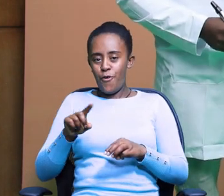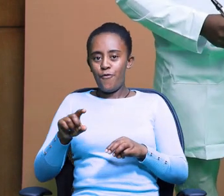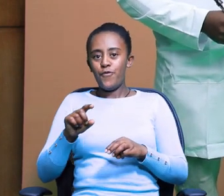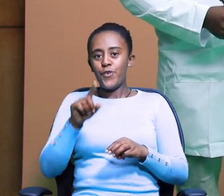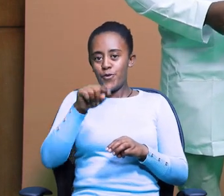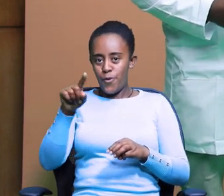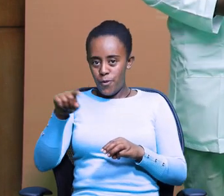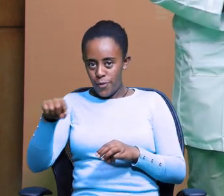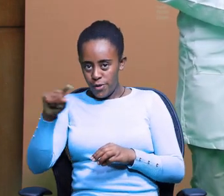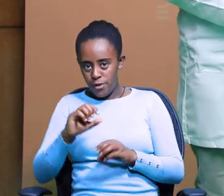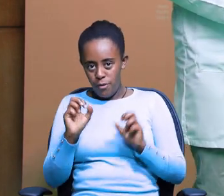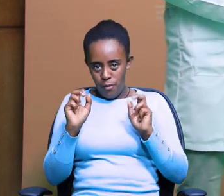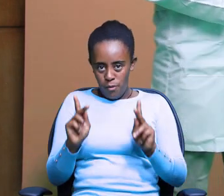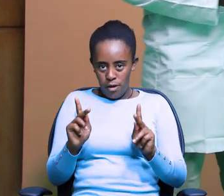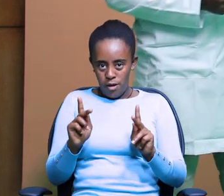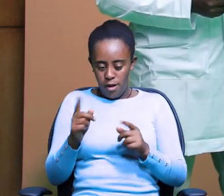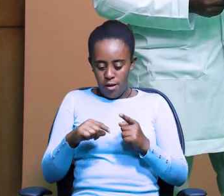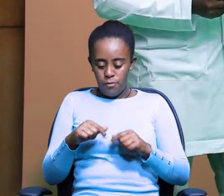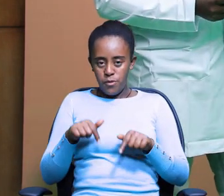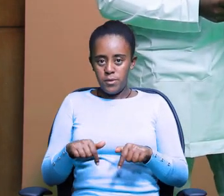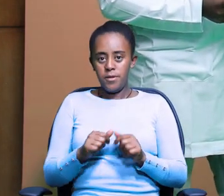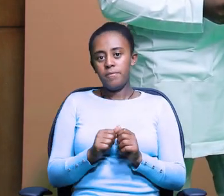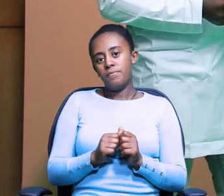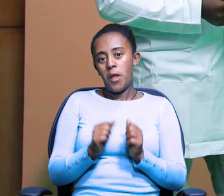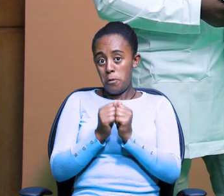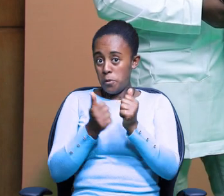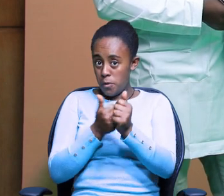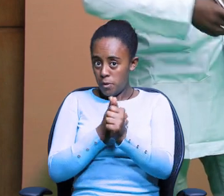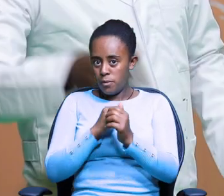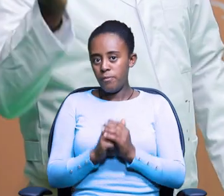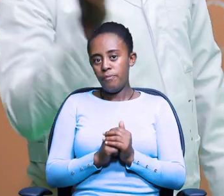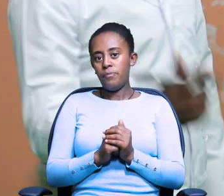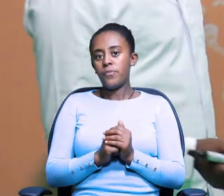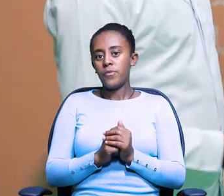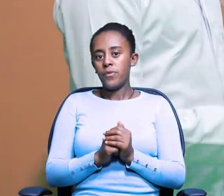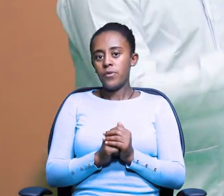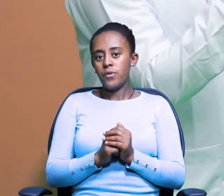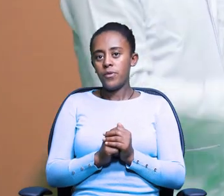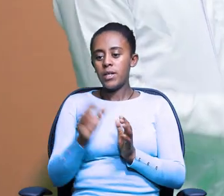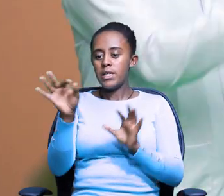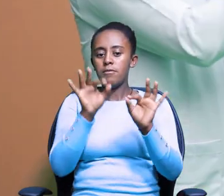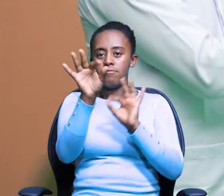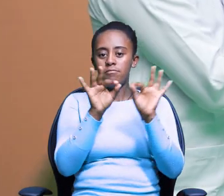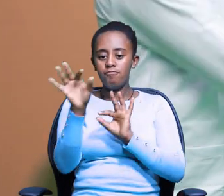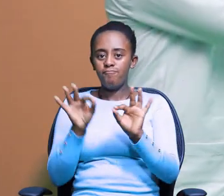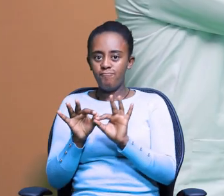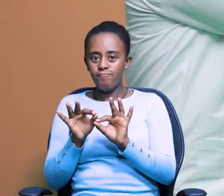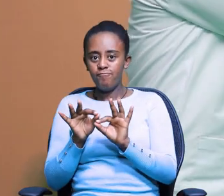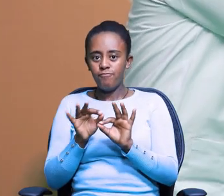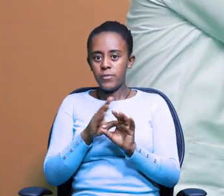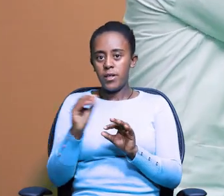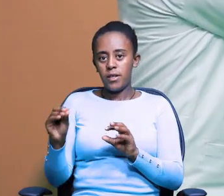solenoid. Okay, come on with me, my students. Let us solve together and substitute the equation or